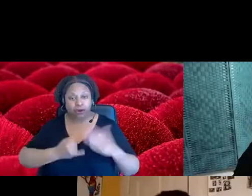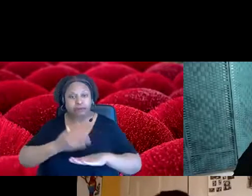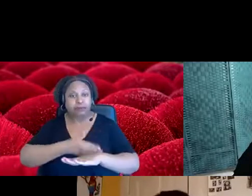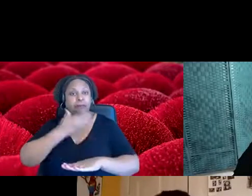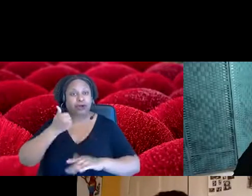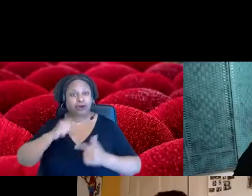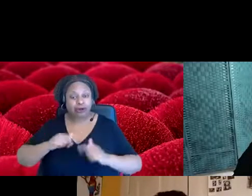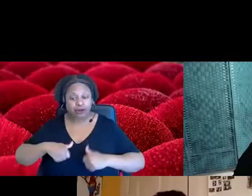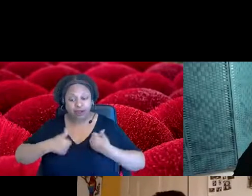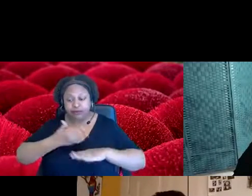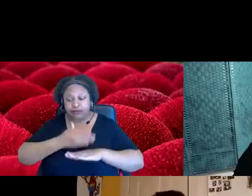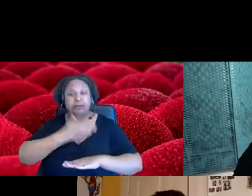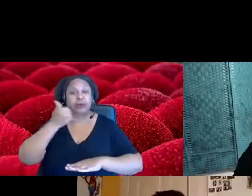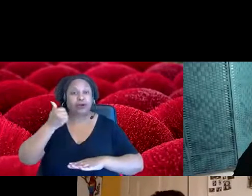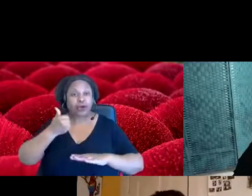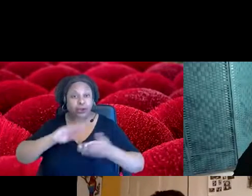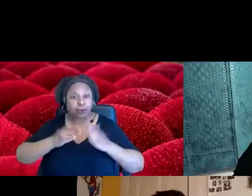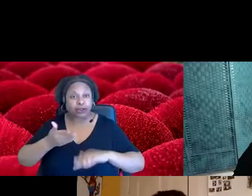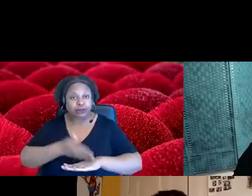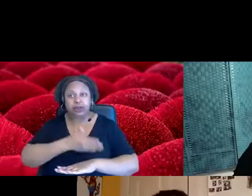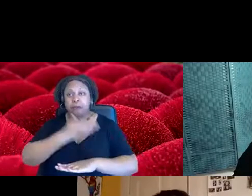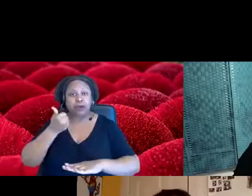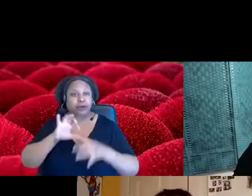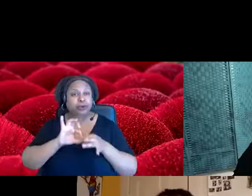are better, our relationships are better too.